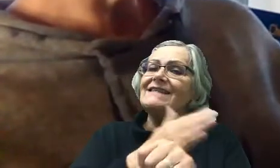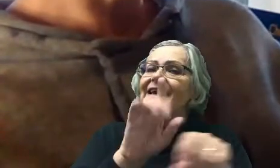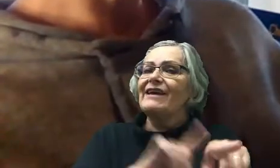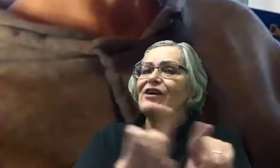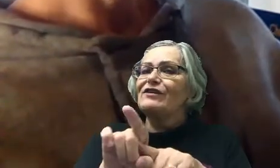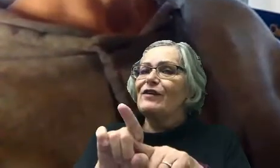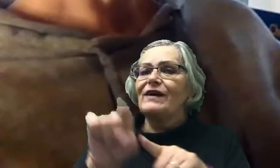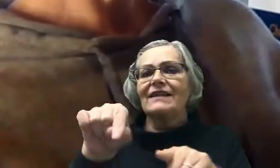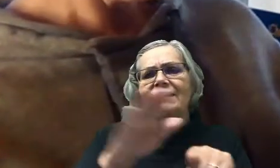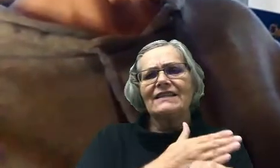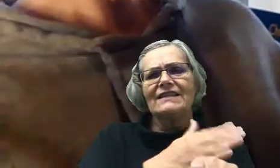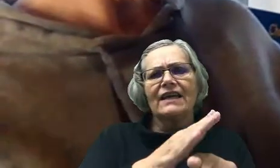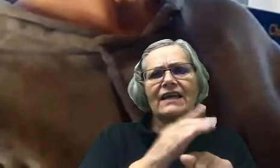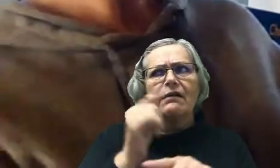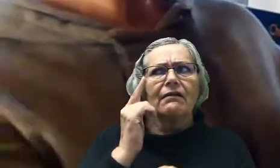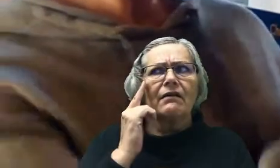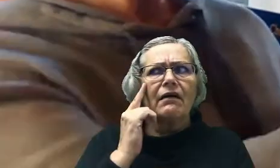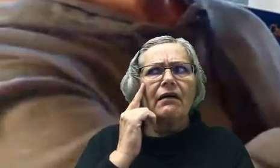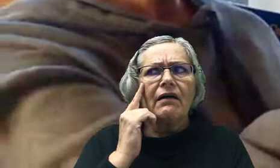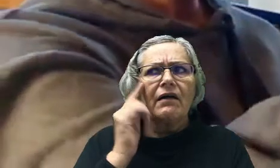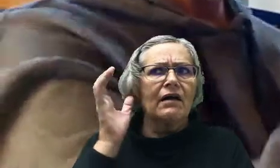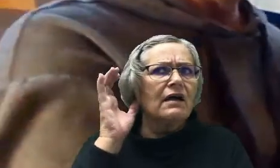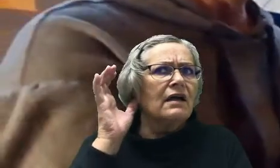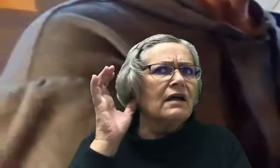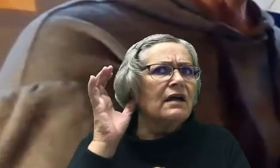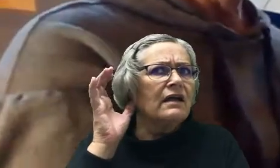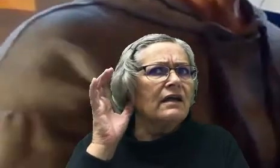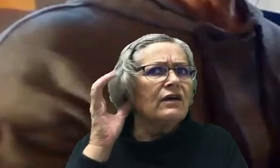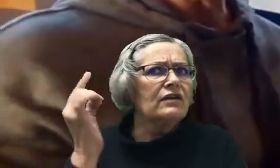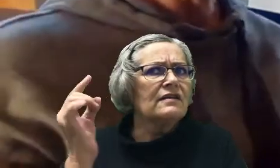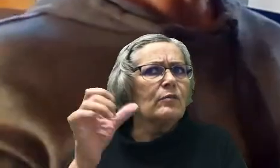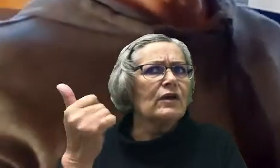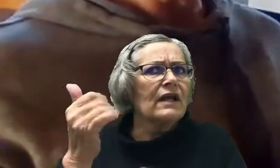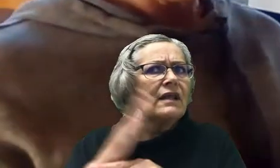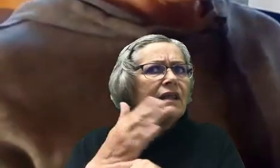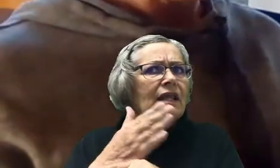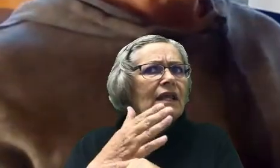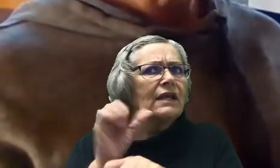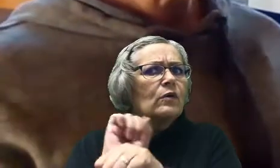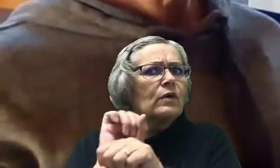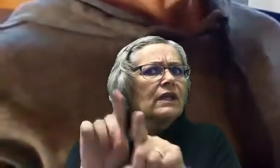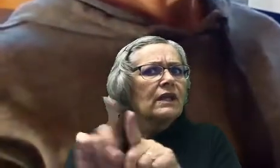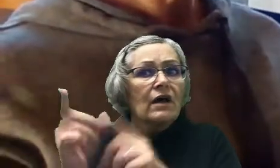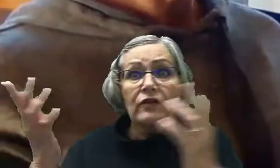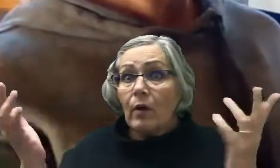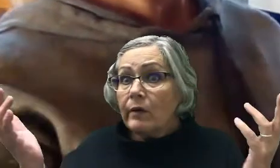little song. And as he sang, he began to realize that someone else was working and humming, too.